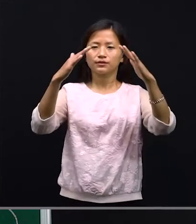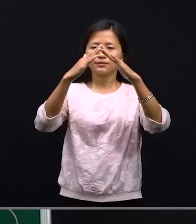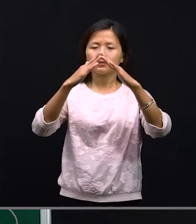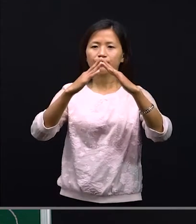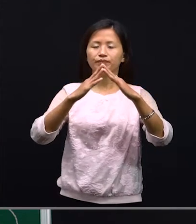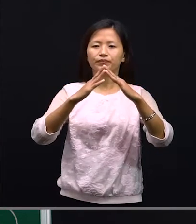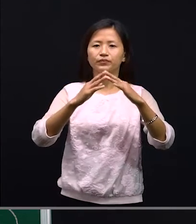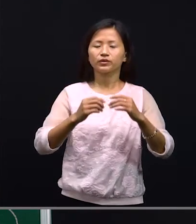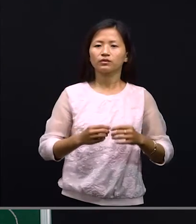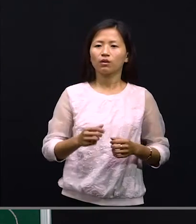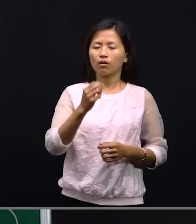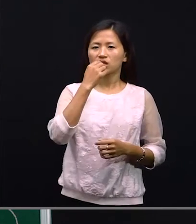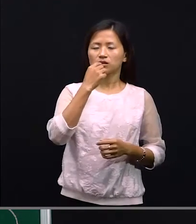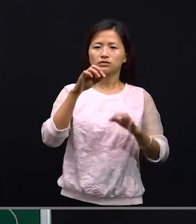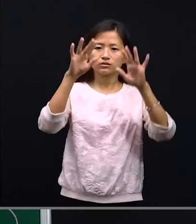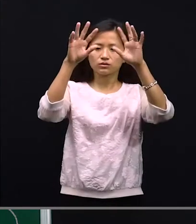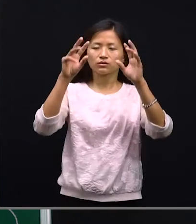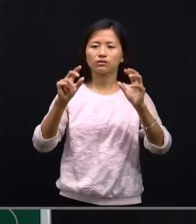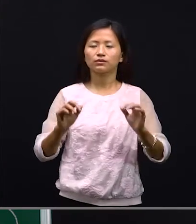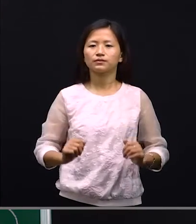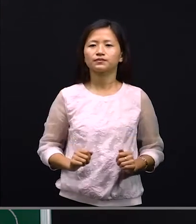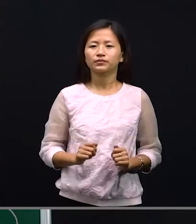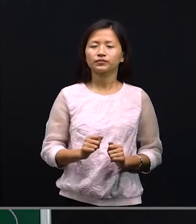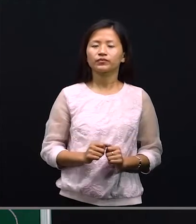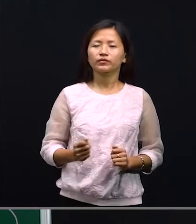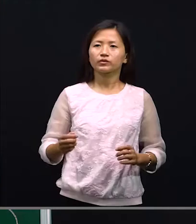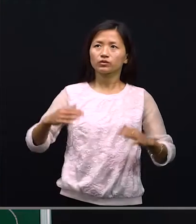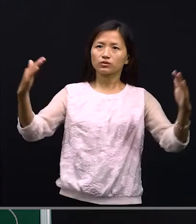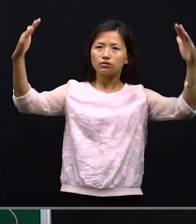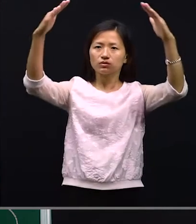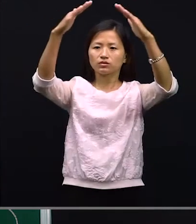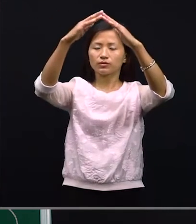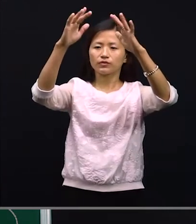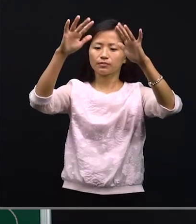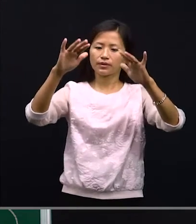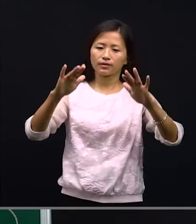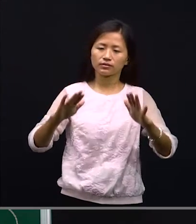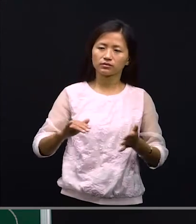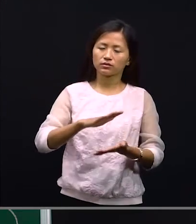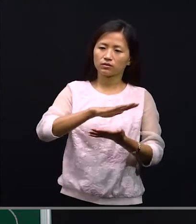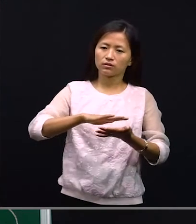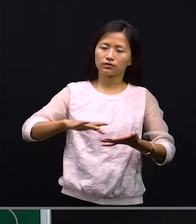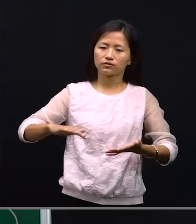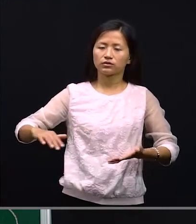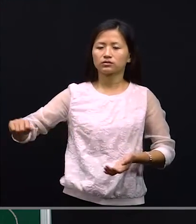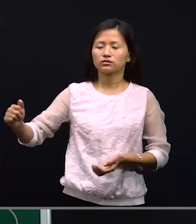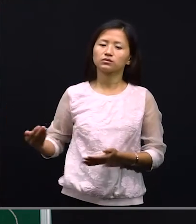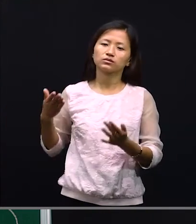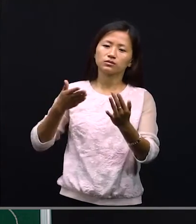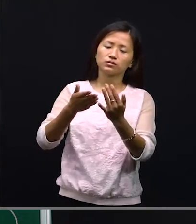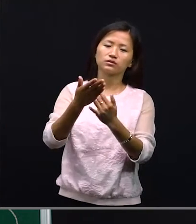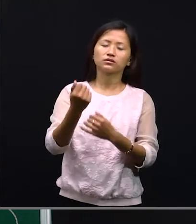February, all the snows which are there at the top of the mountain, they melt and then they flows down towards